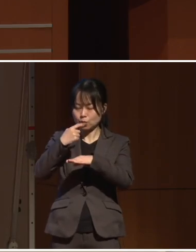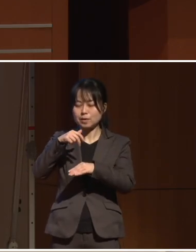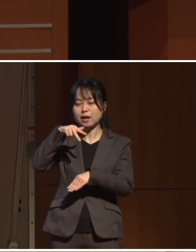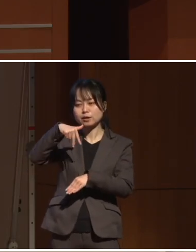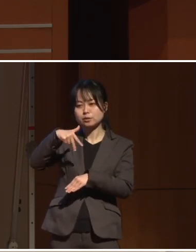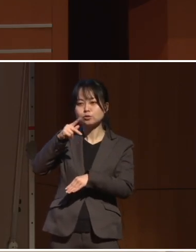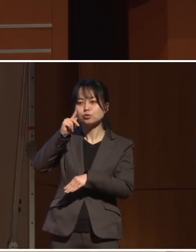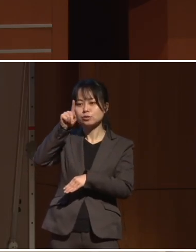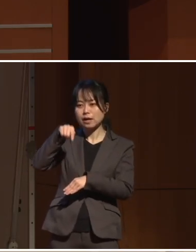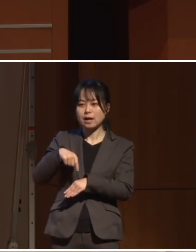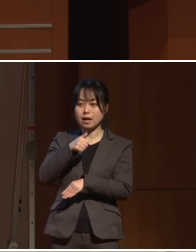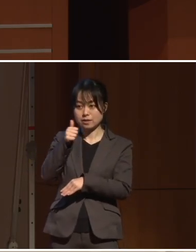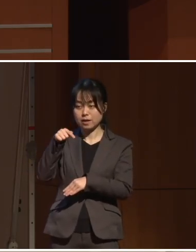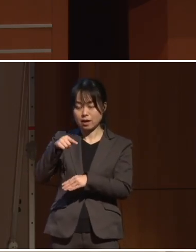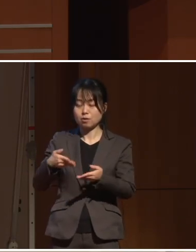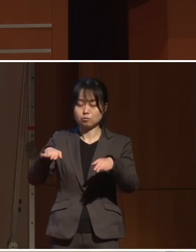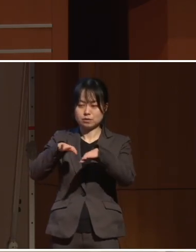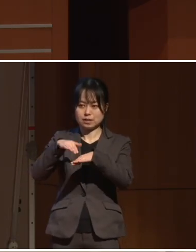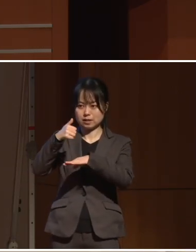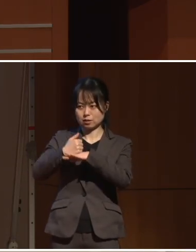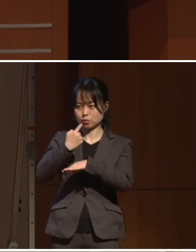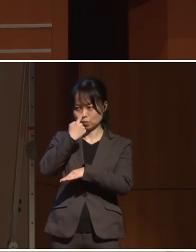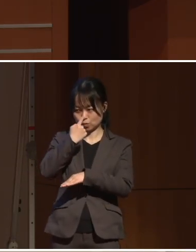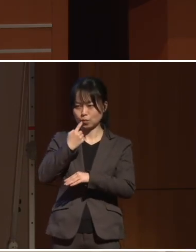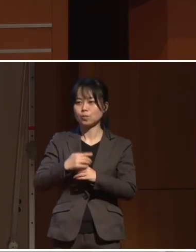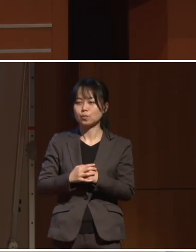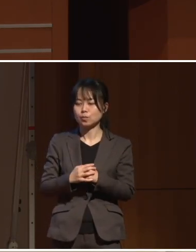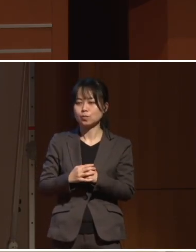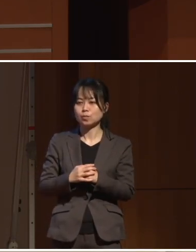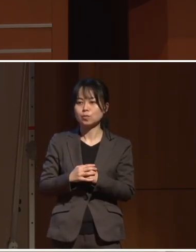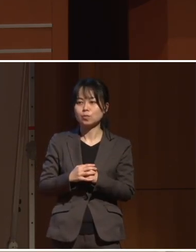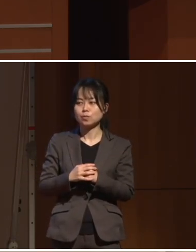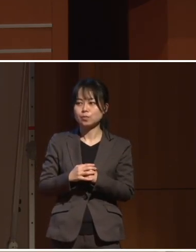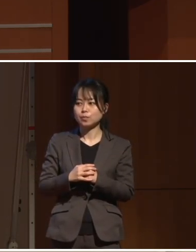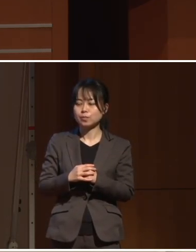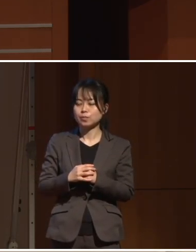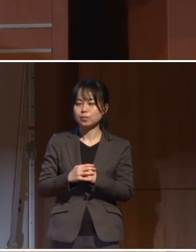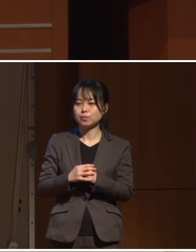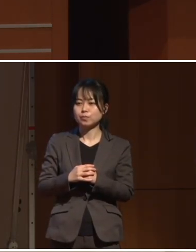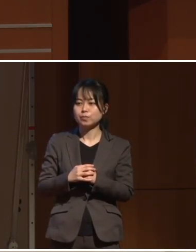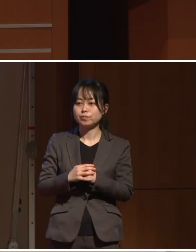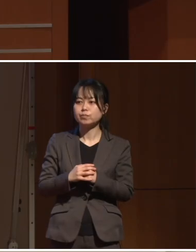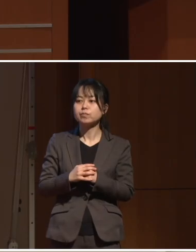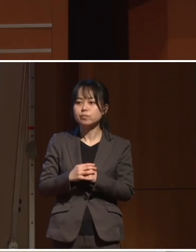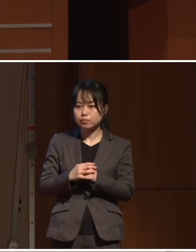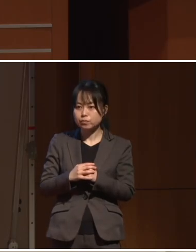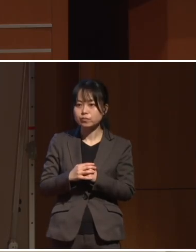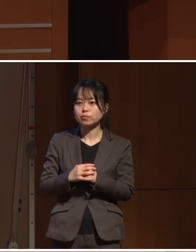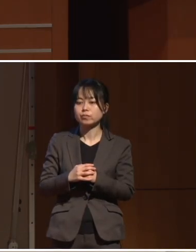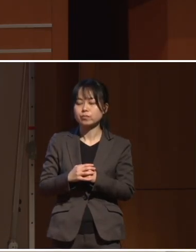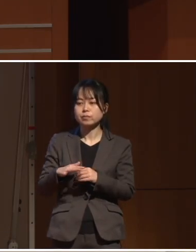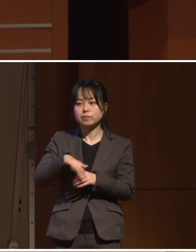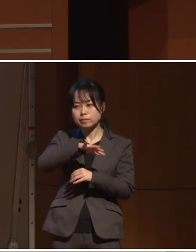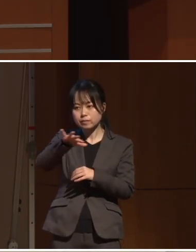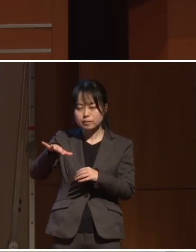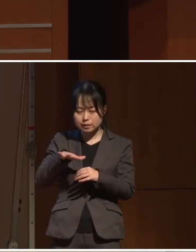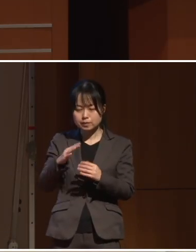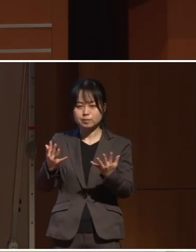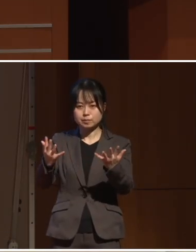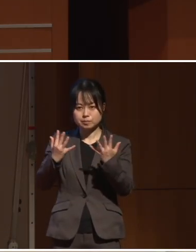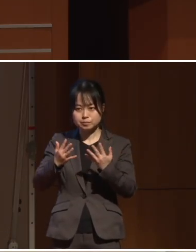Thank you for all the members joining this panel discussion, and I'm